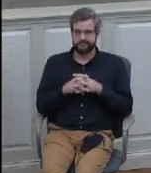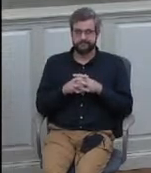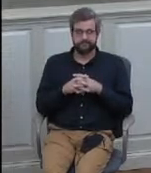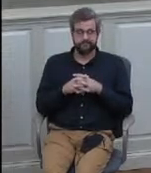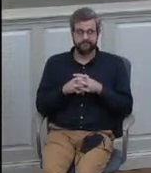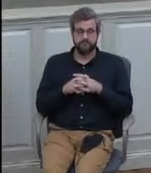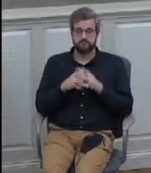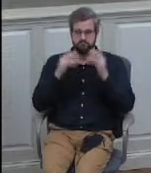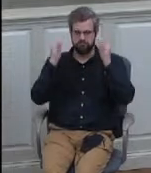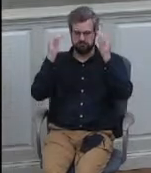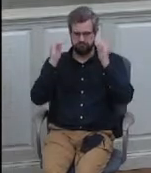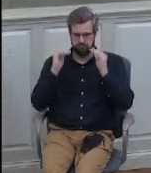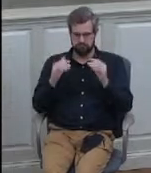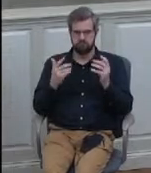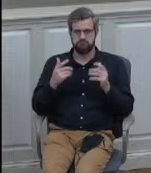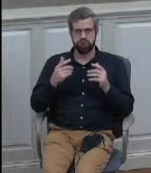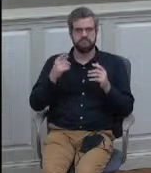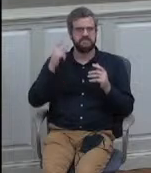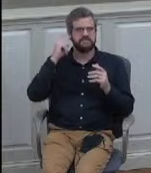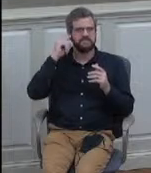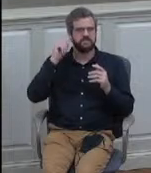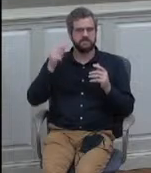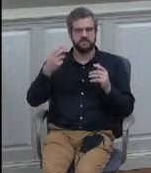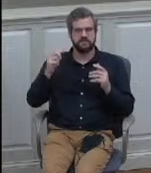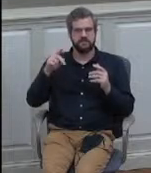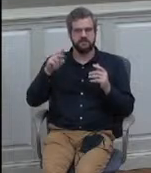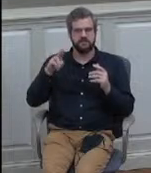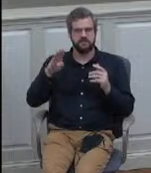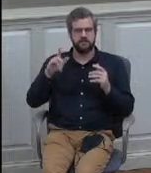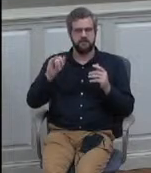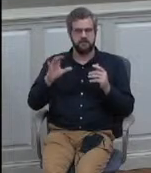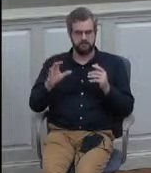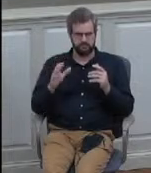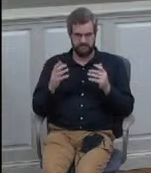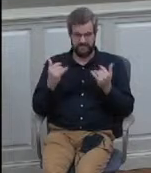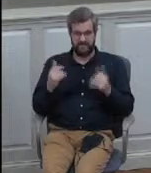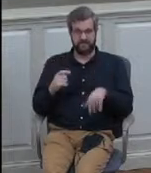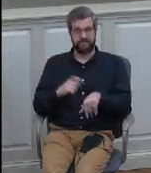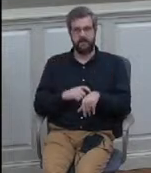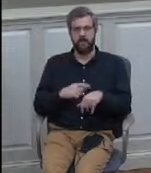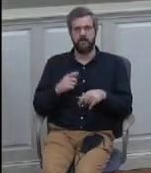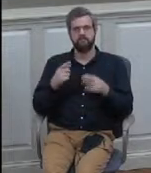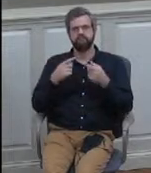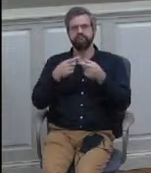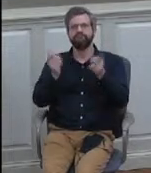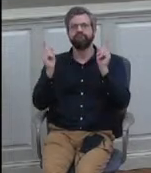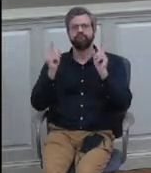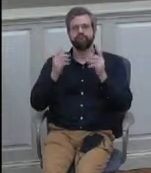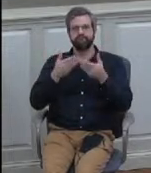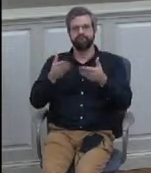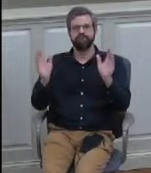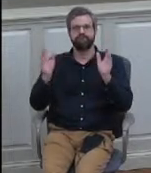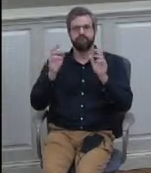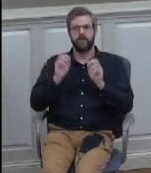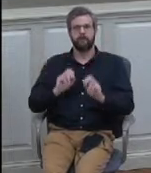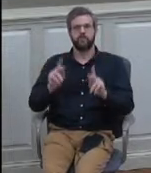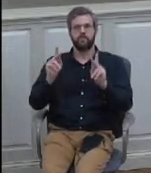We'll move right into the here's the public. I promise this is the public opportunity to